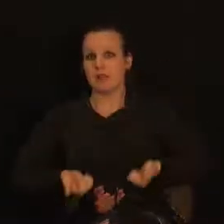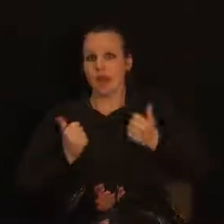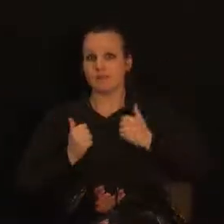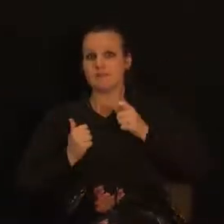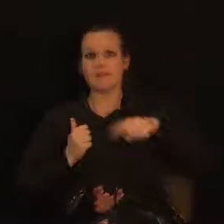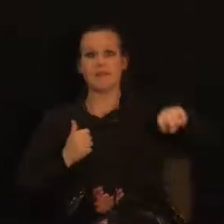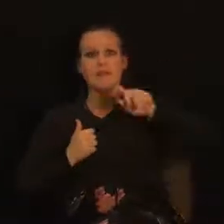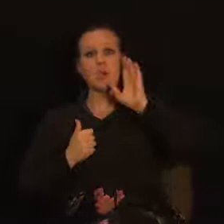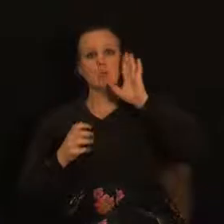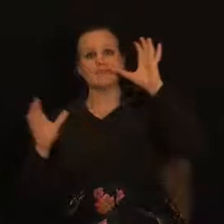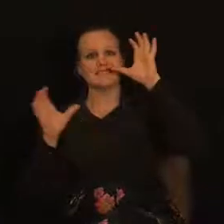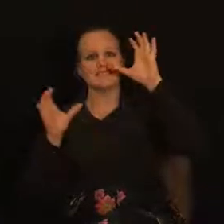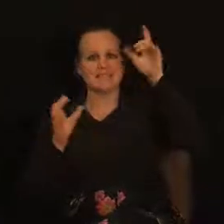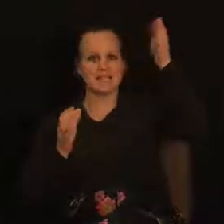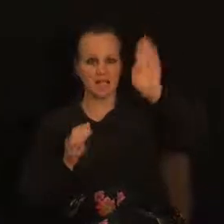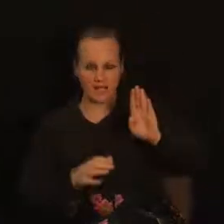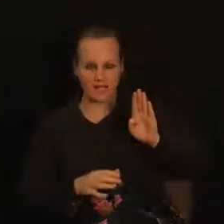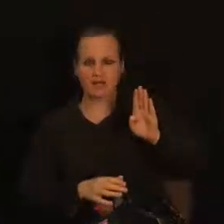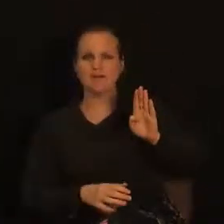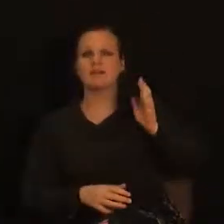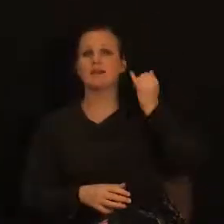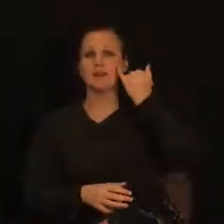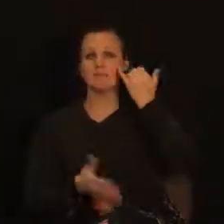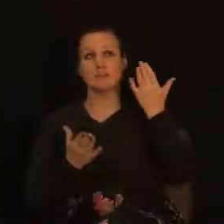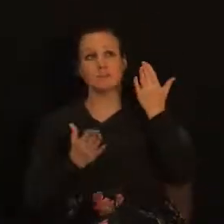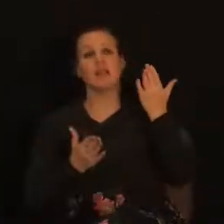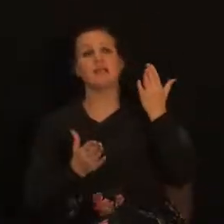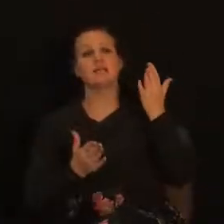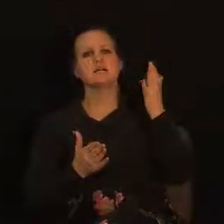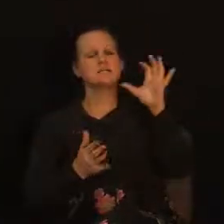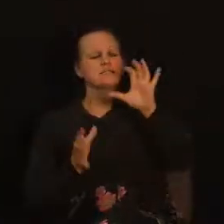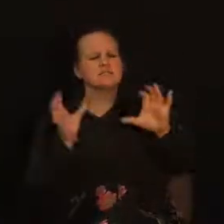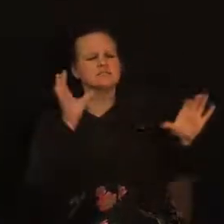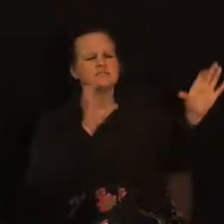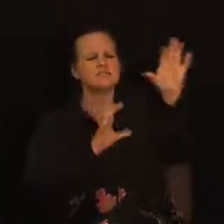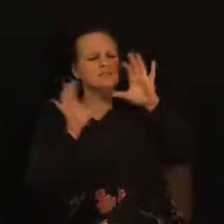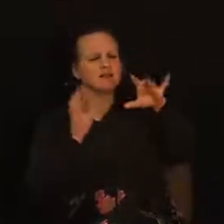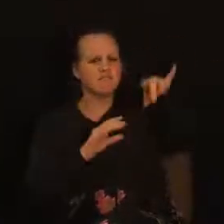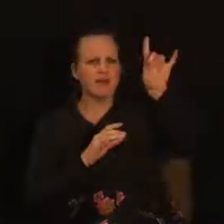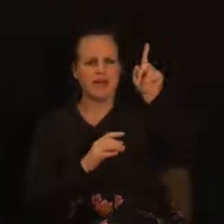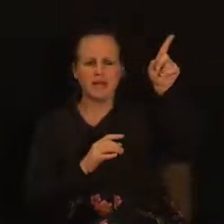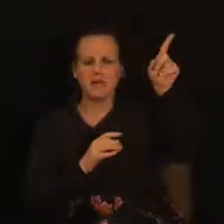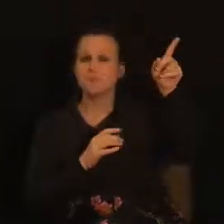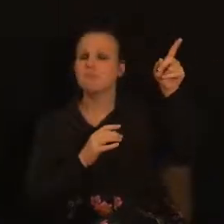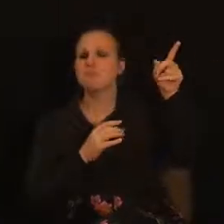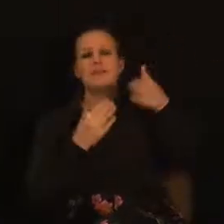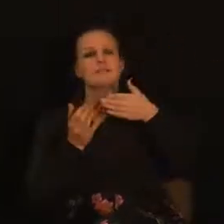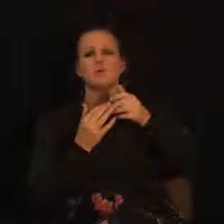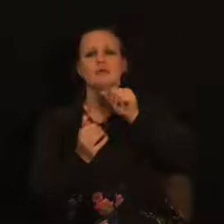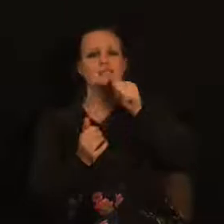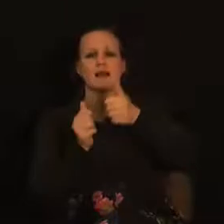God, if perhaps they might grope for him and find him, though he is not far off.